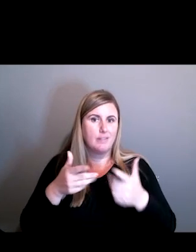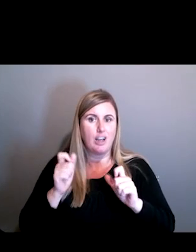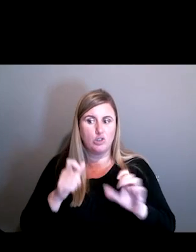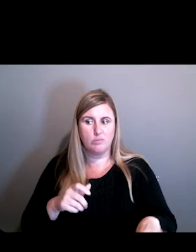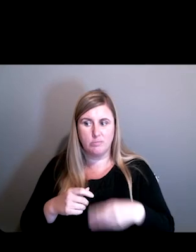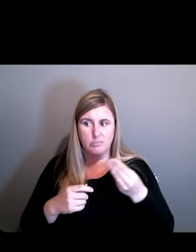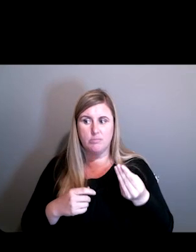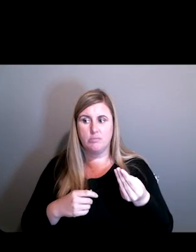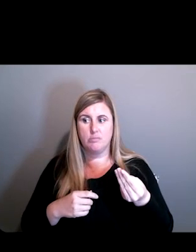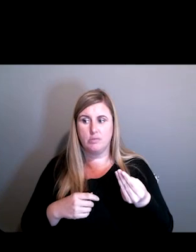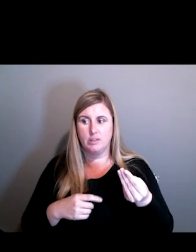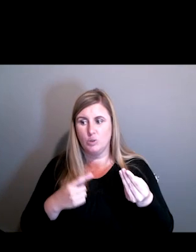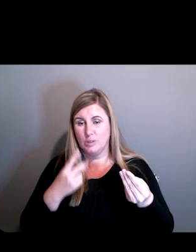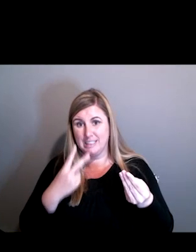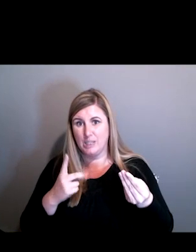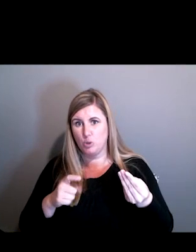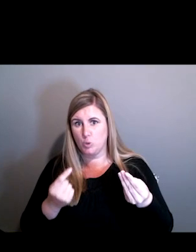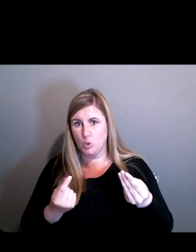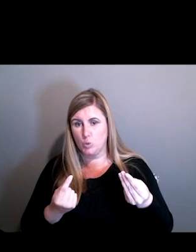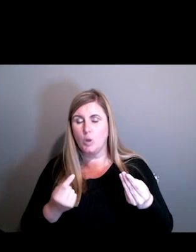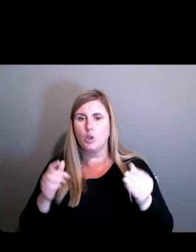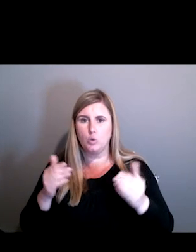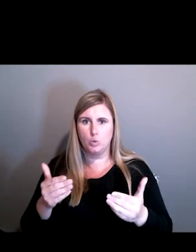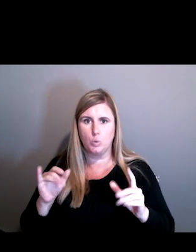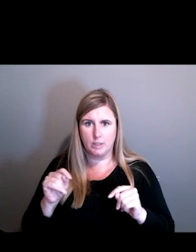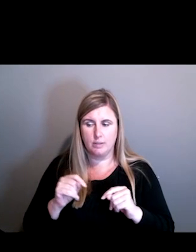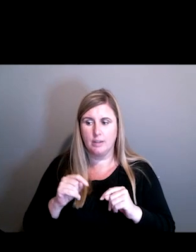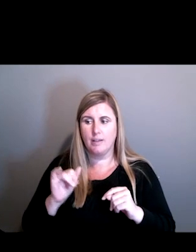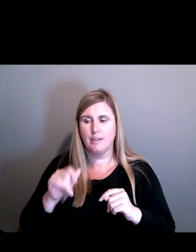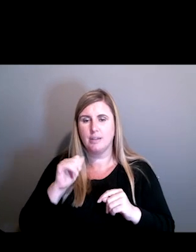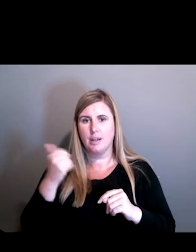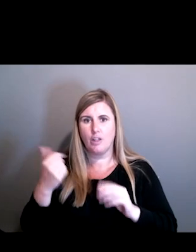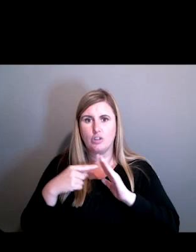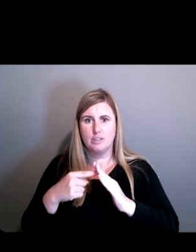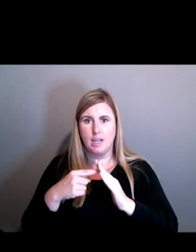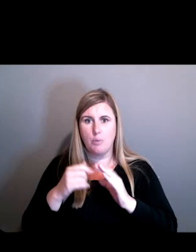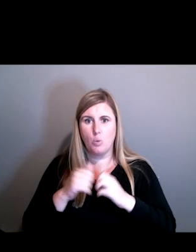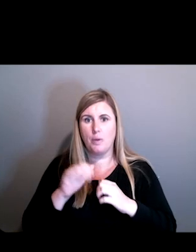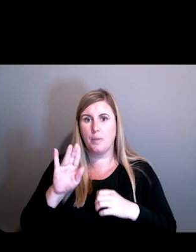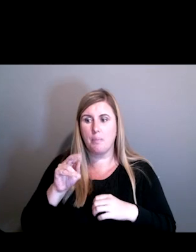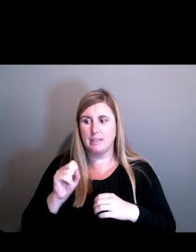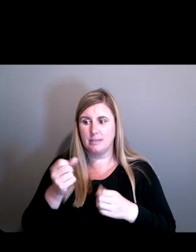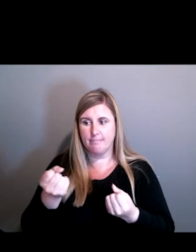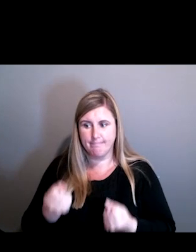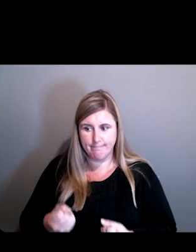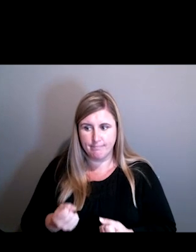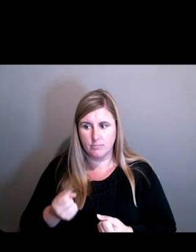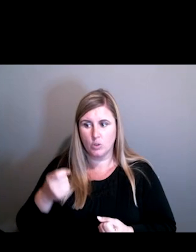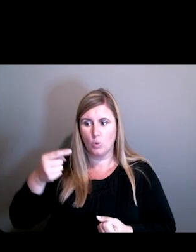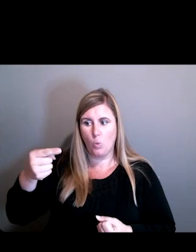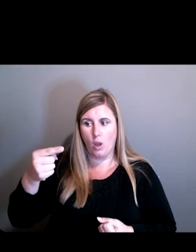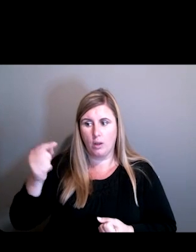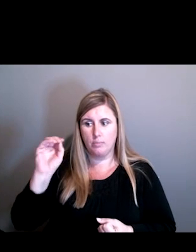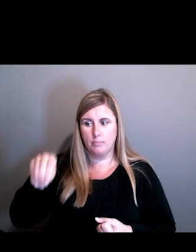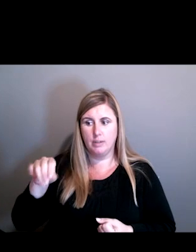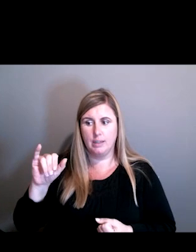the objects, and that also helps you go fast. So you pick a material out and you see what you're going to do and you can do it. And this is another example with the